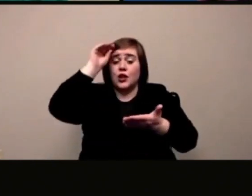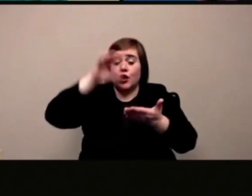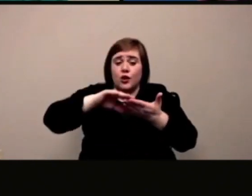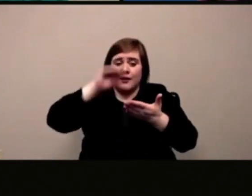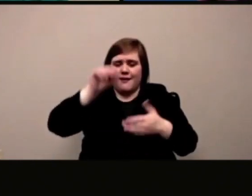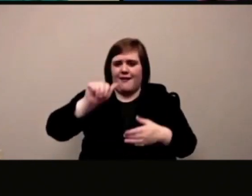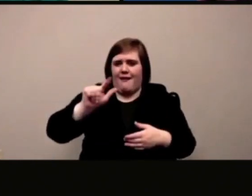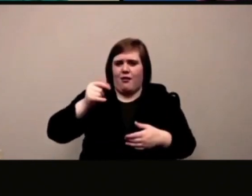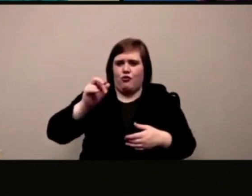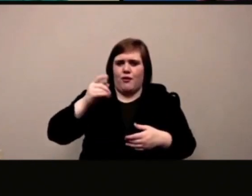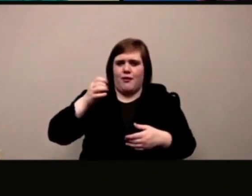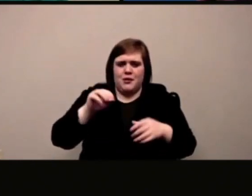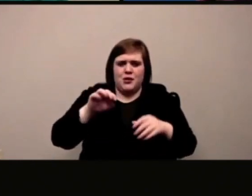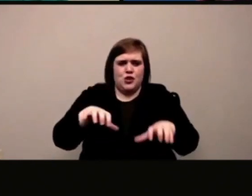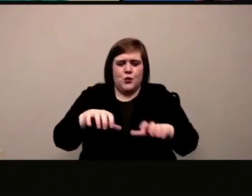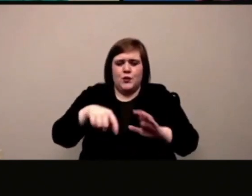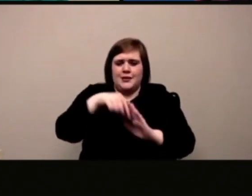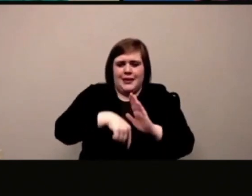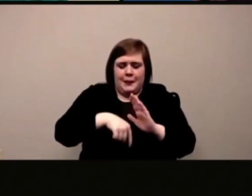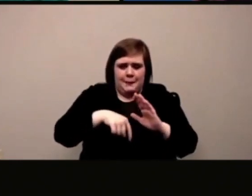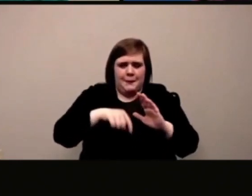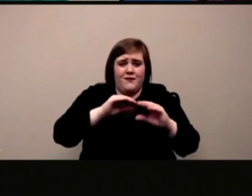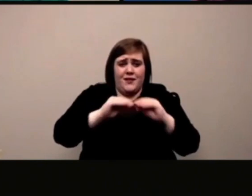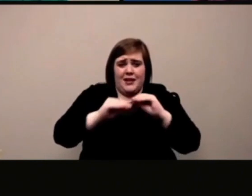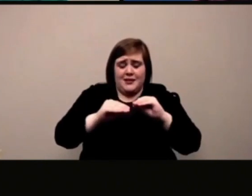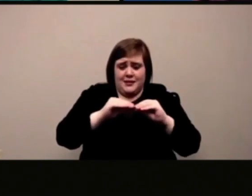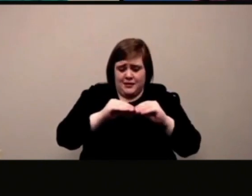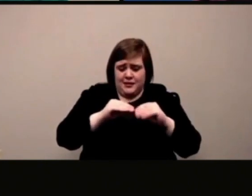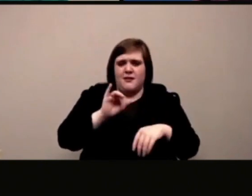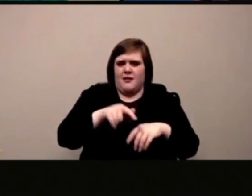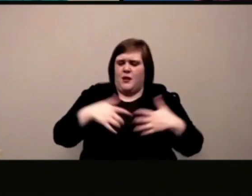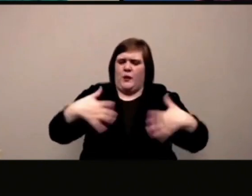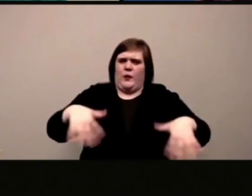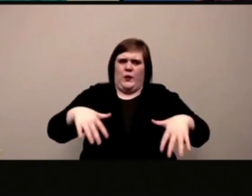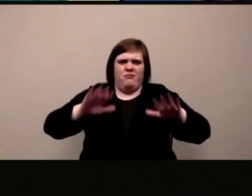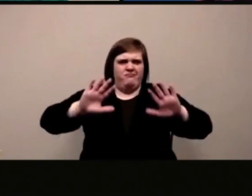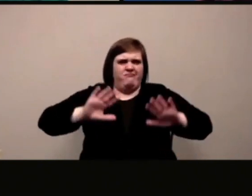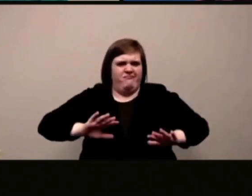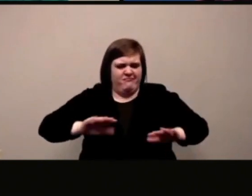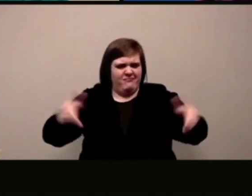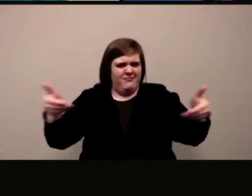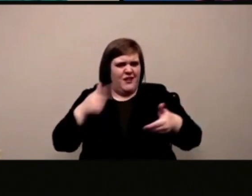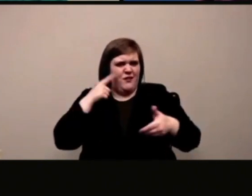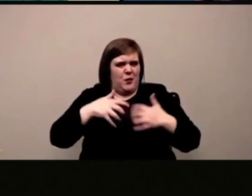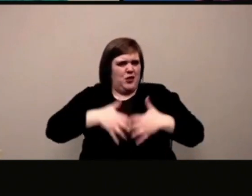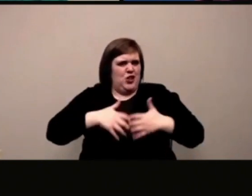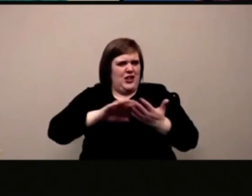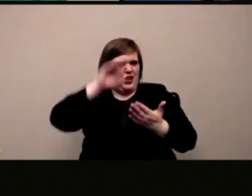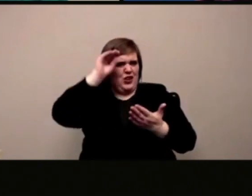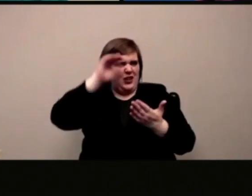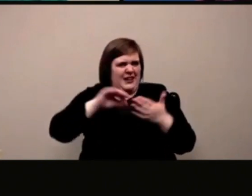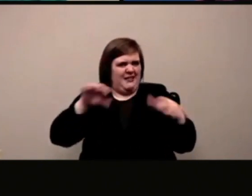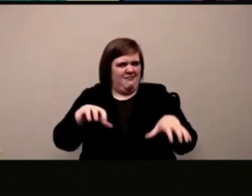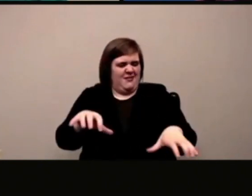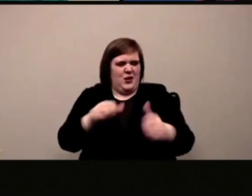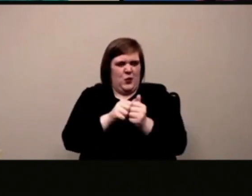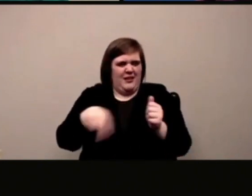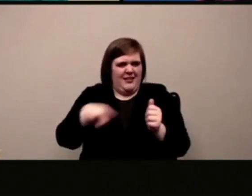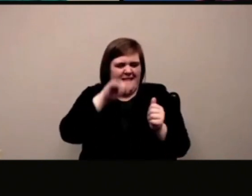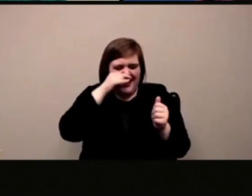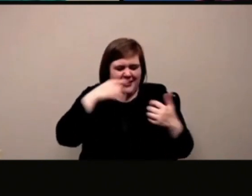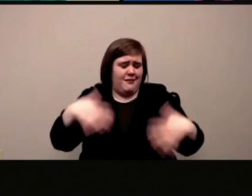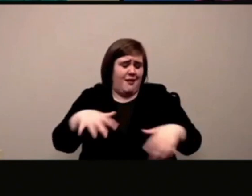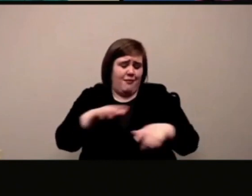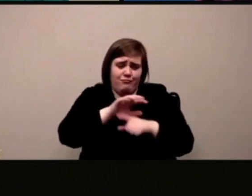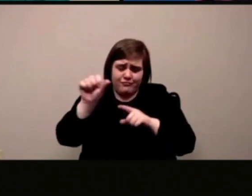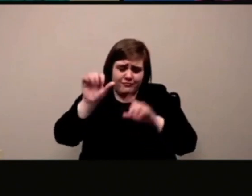like on video faces. And I was like, that's an awesome intro into a machine learning activity that I was doing with kids. Awesome. The